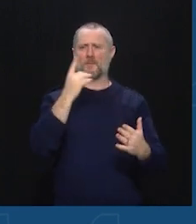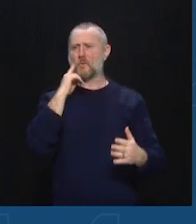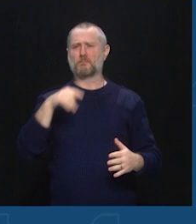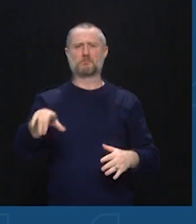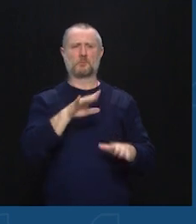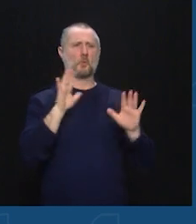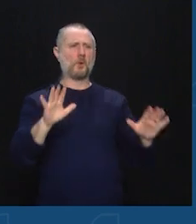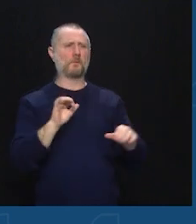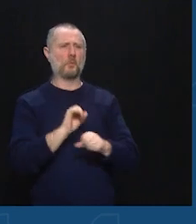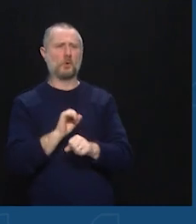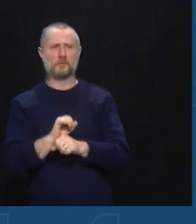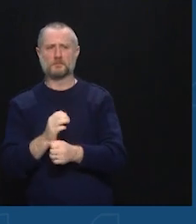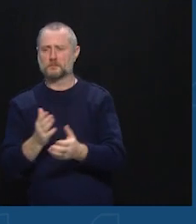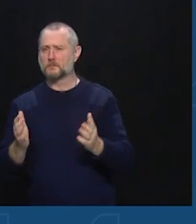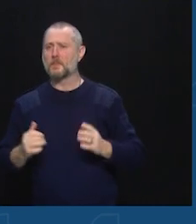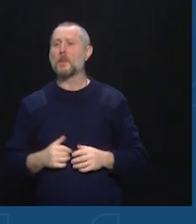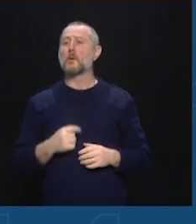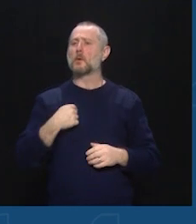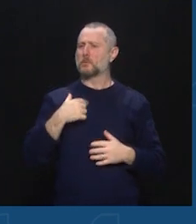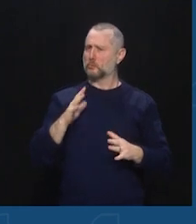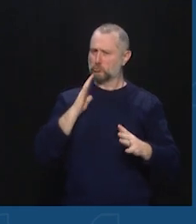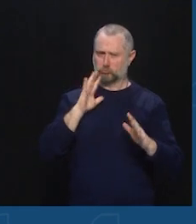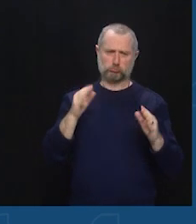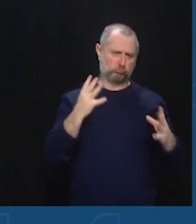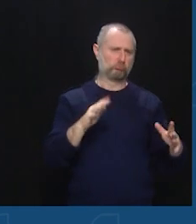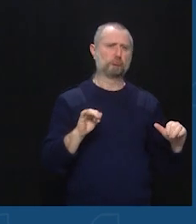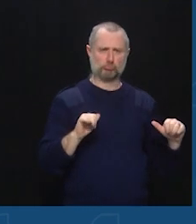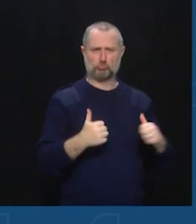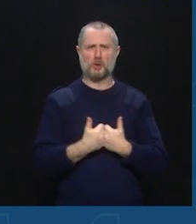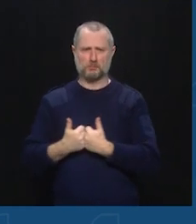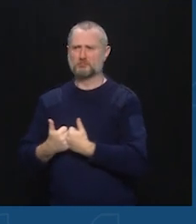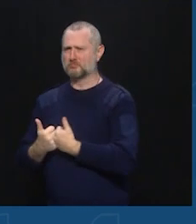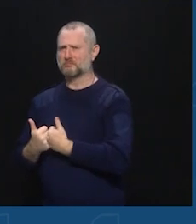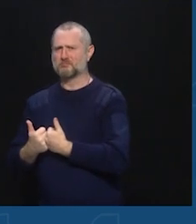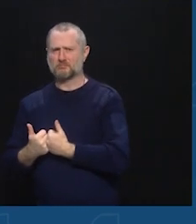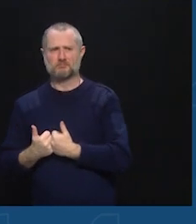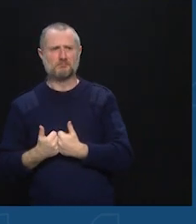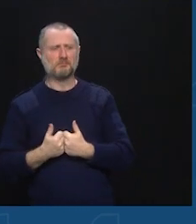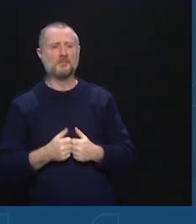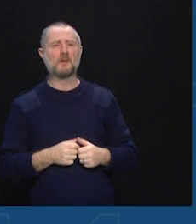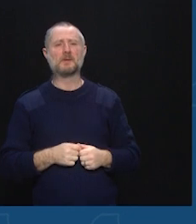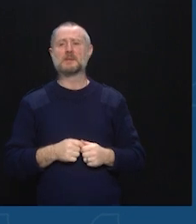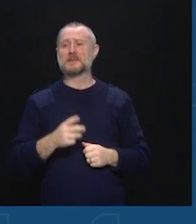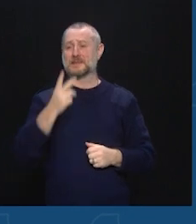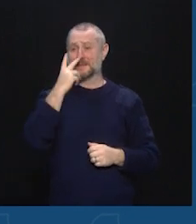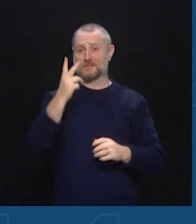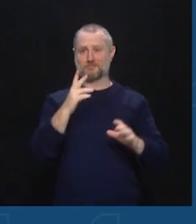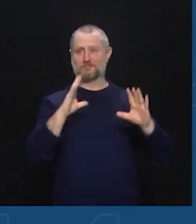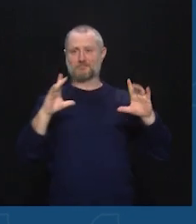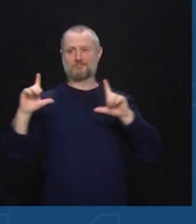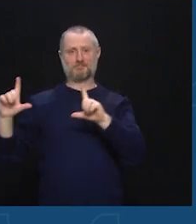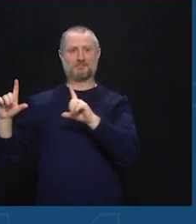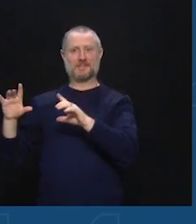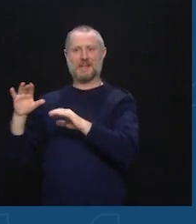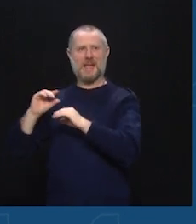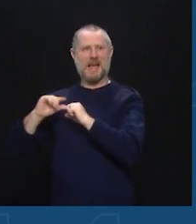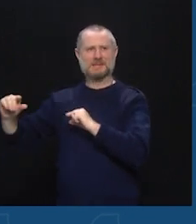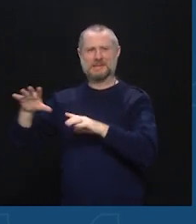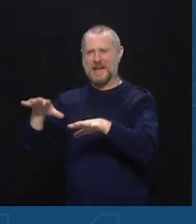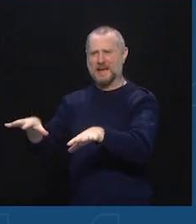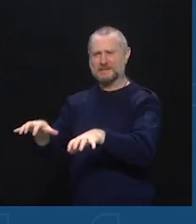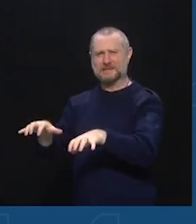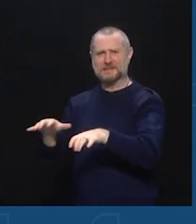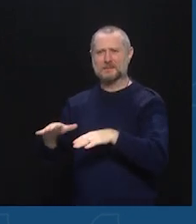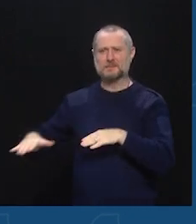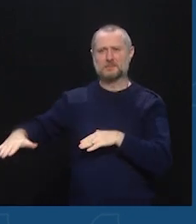this challenge. And it is a challenge, what we're experiencing right now. We are looking at ice accumulation. We tracked this event from the